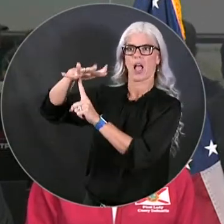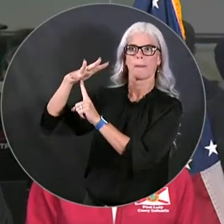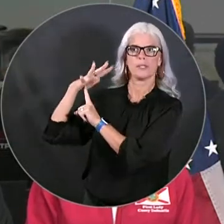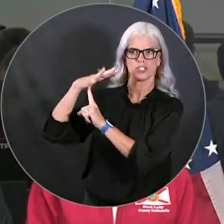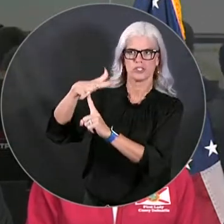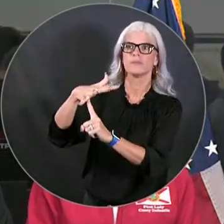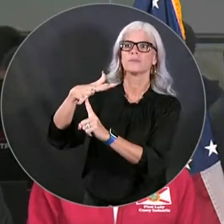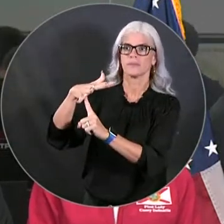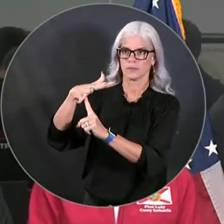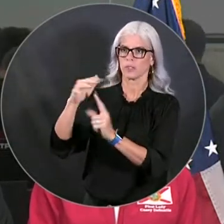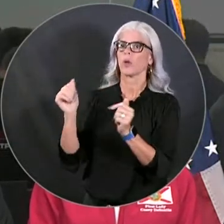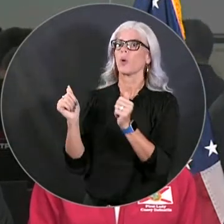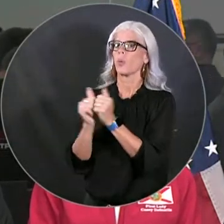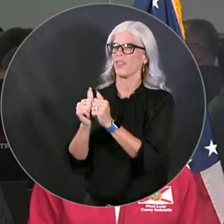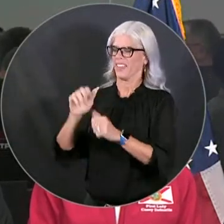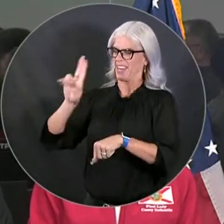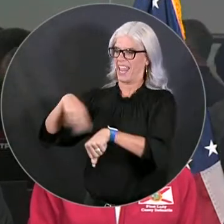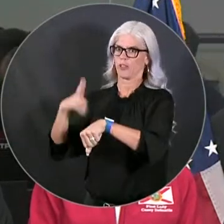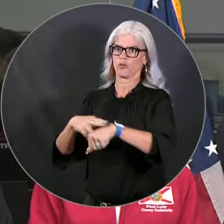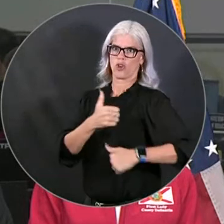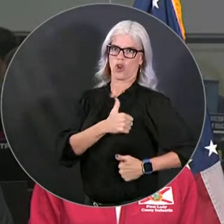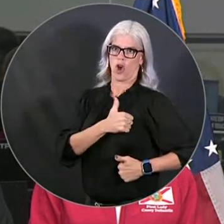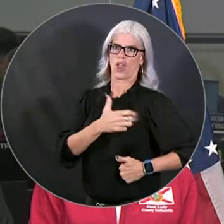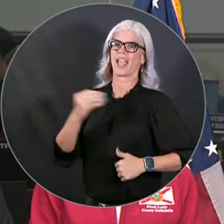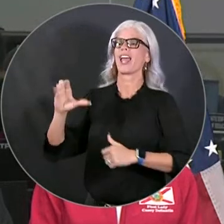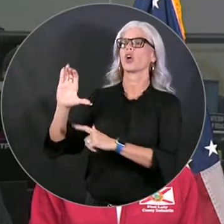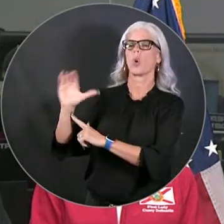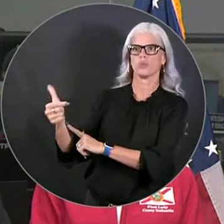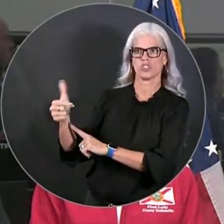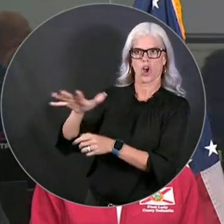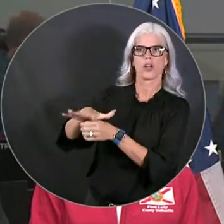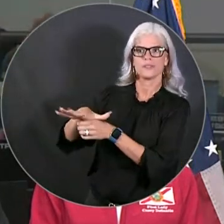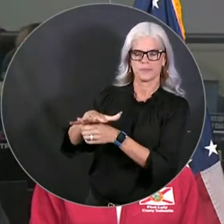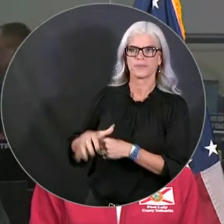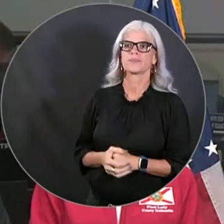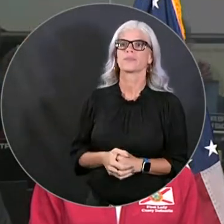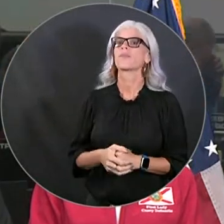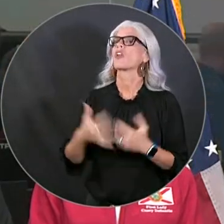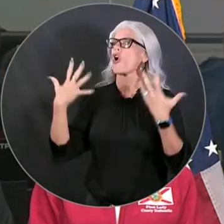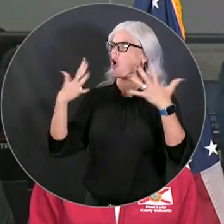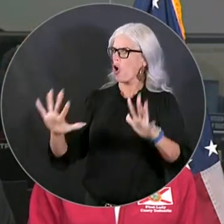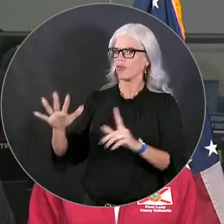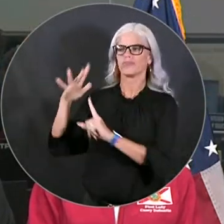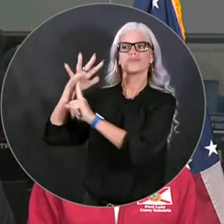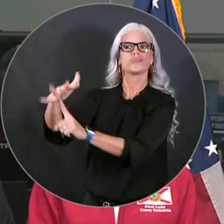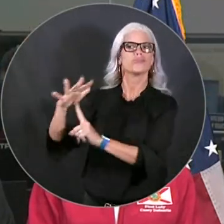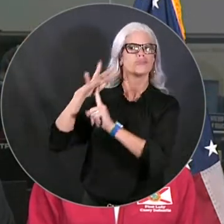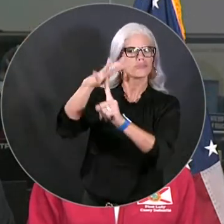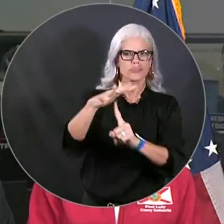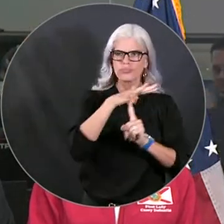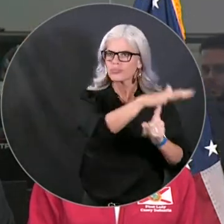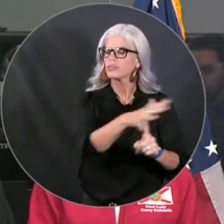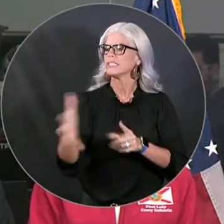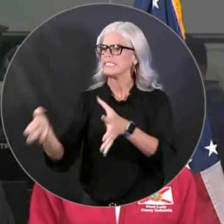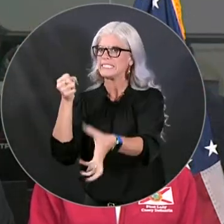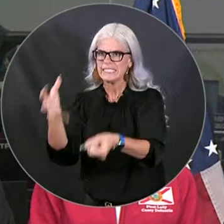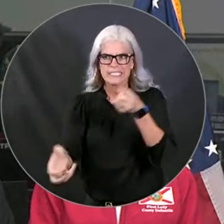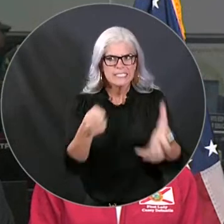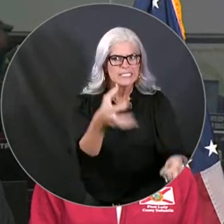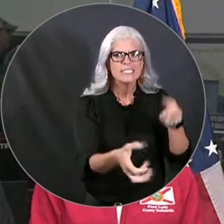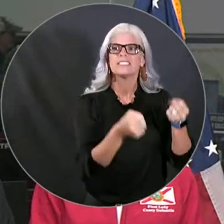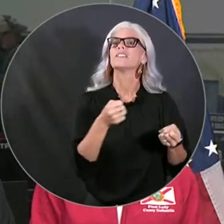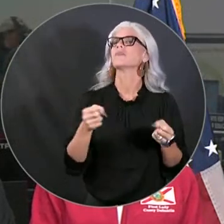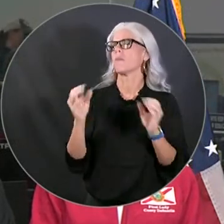the National Guard and Coast Guard that are already performing these active rescue missions, and there will be more air assets brought